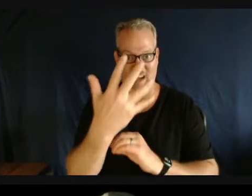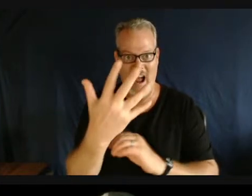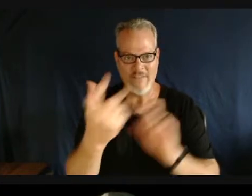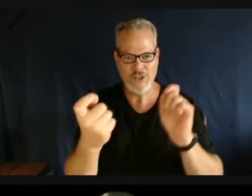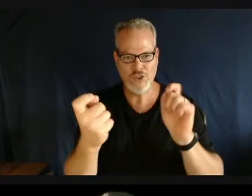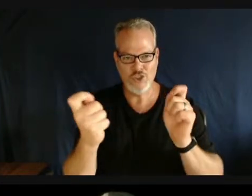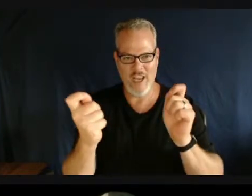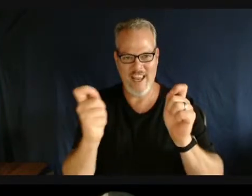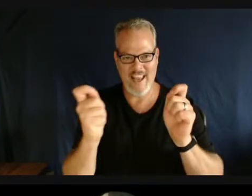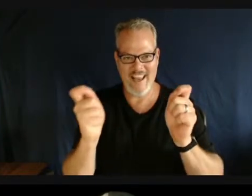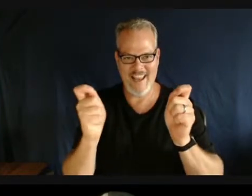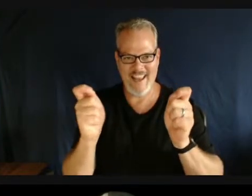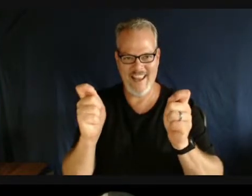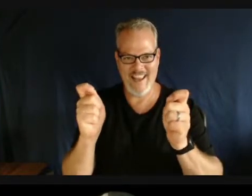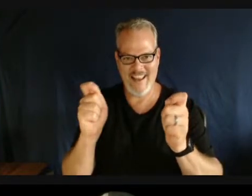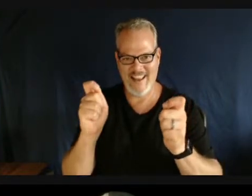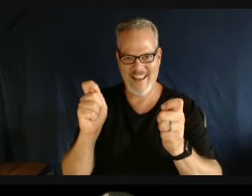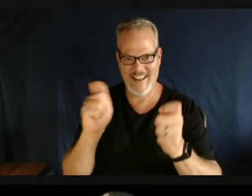more